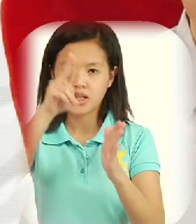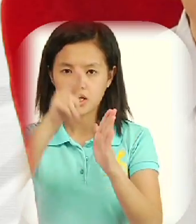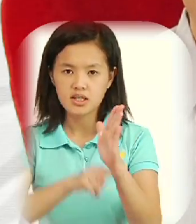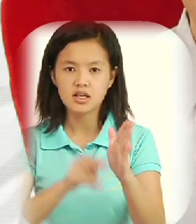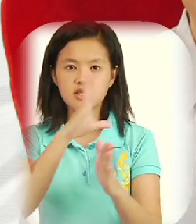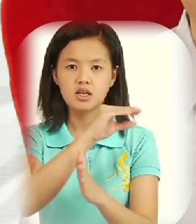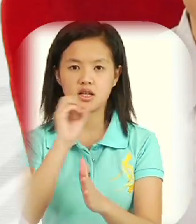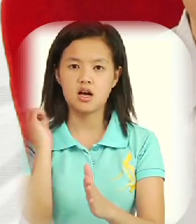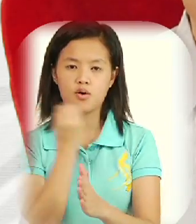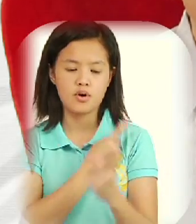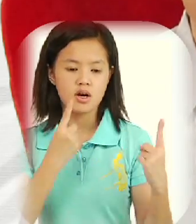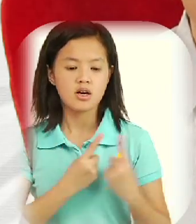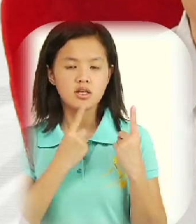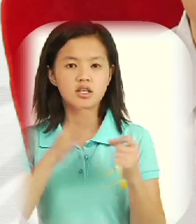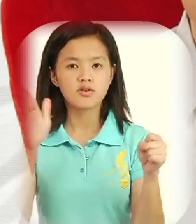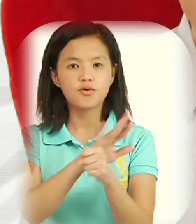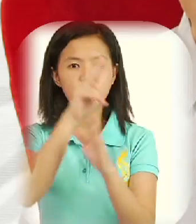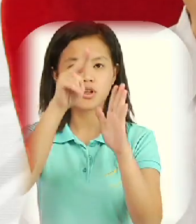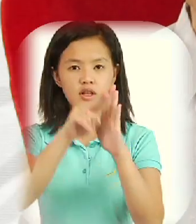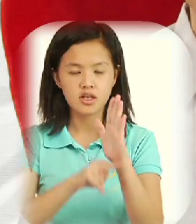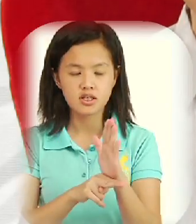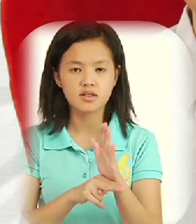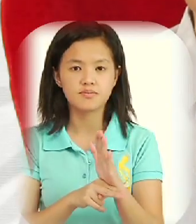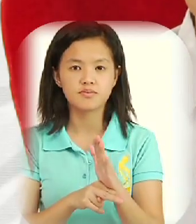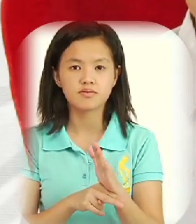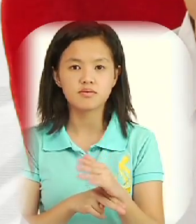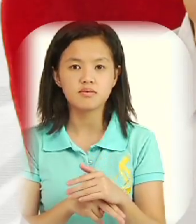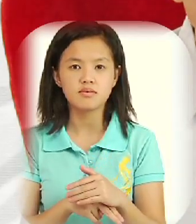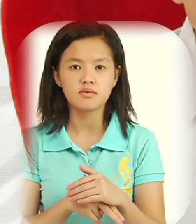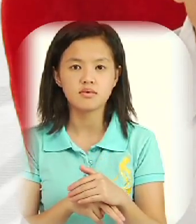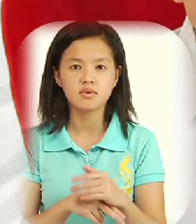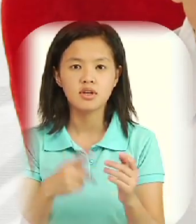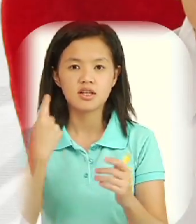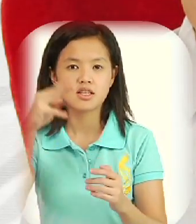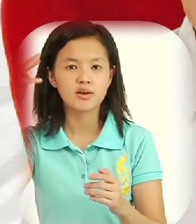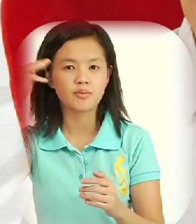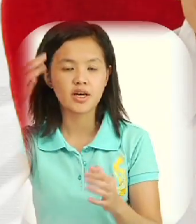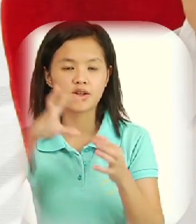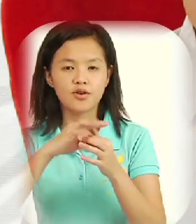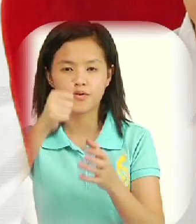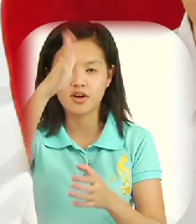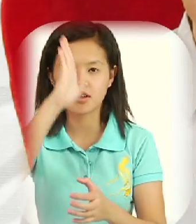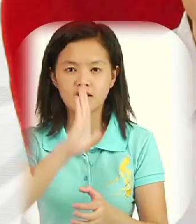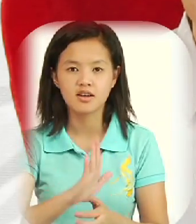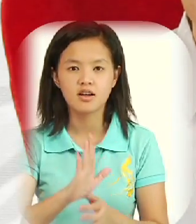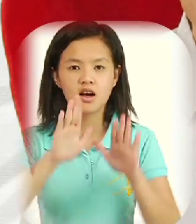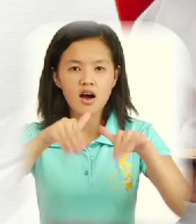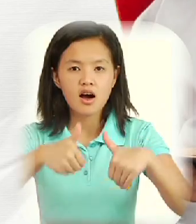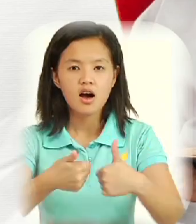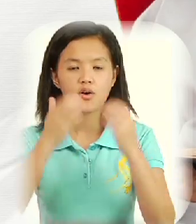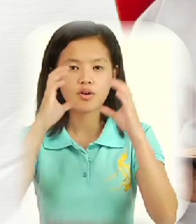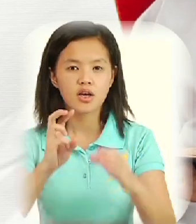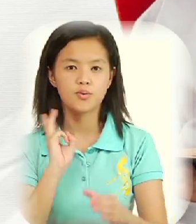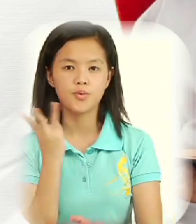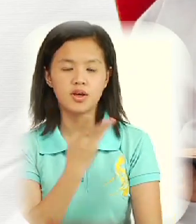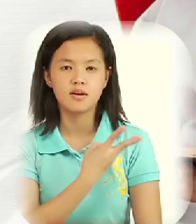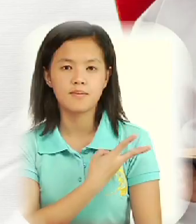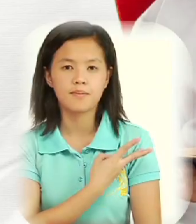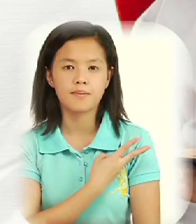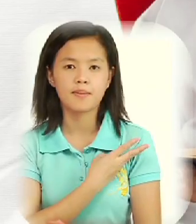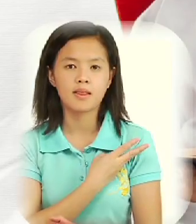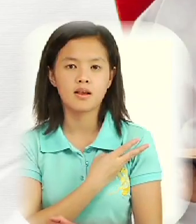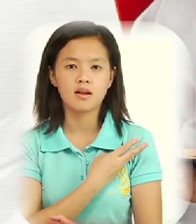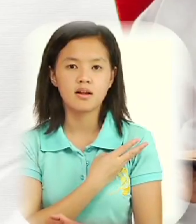weaknesses, and in our sinfulness, approximate the mind of God? How can